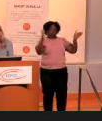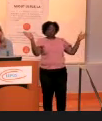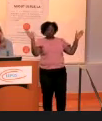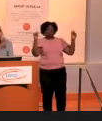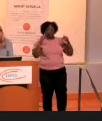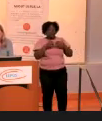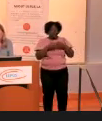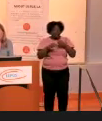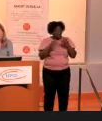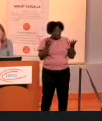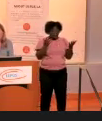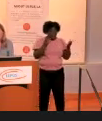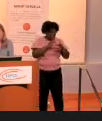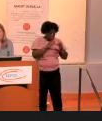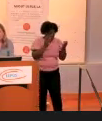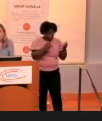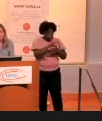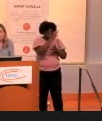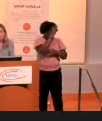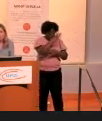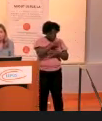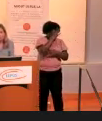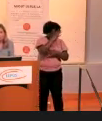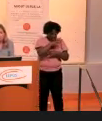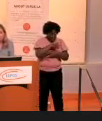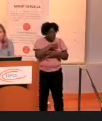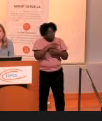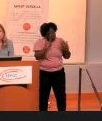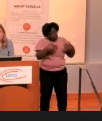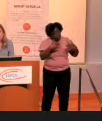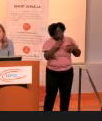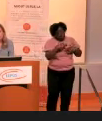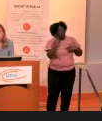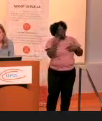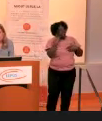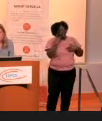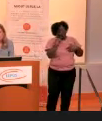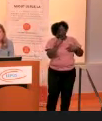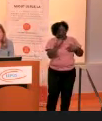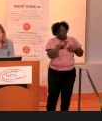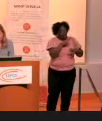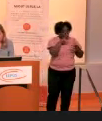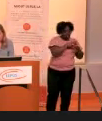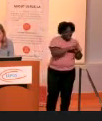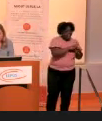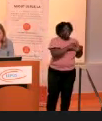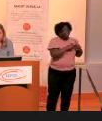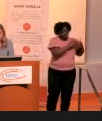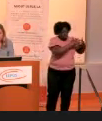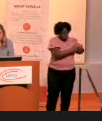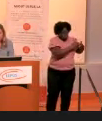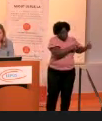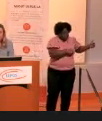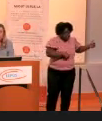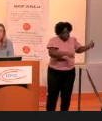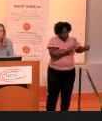says men are at a little bit higher risk than women to go on to dialysis if they have kidney